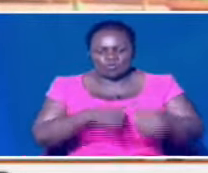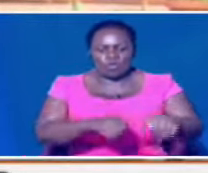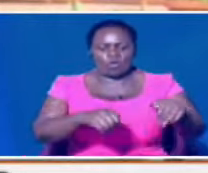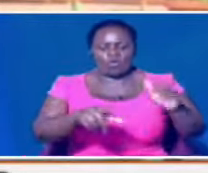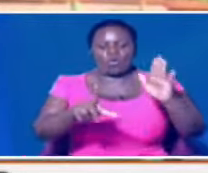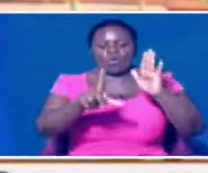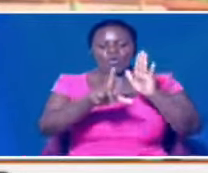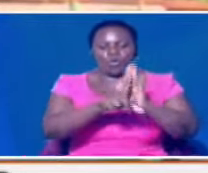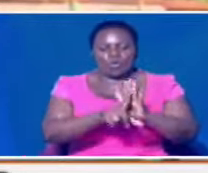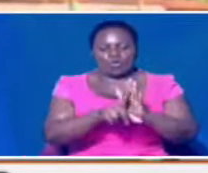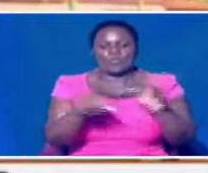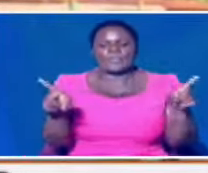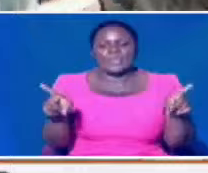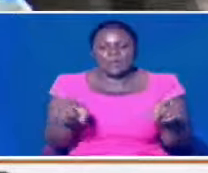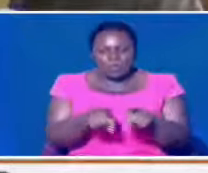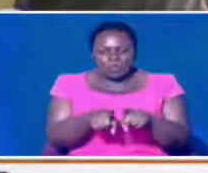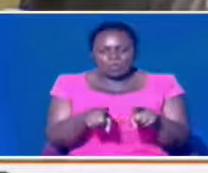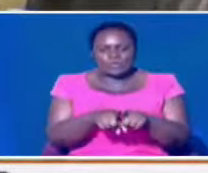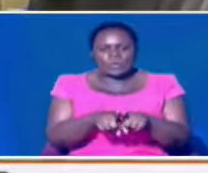law.